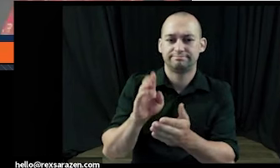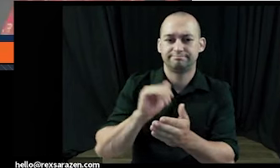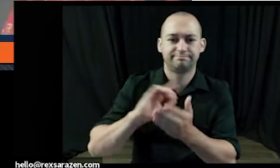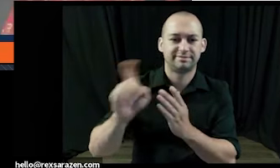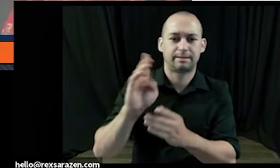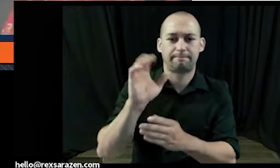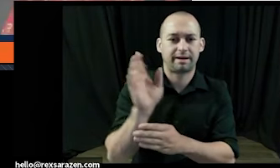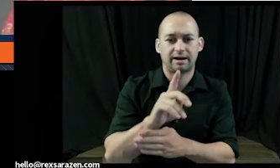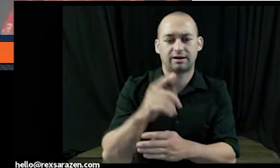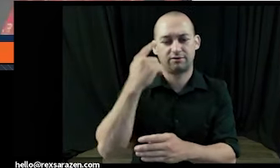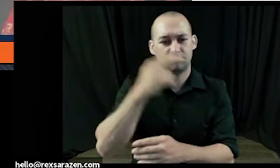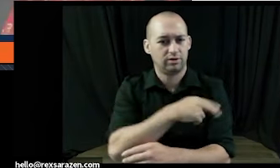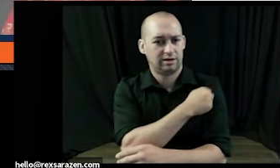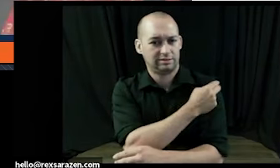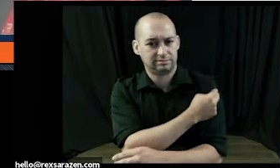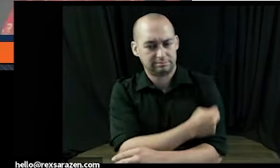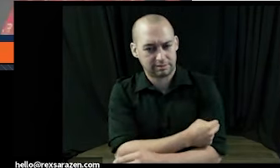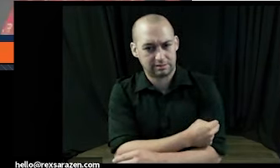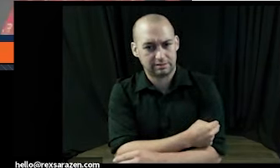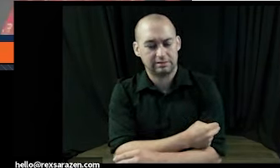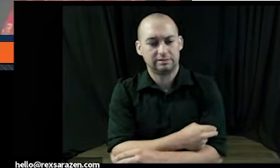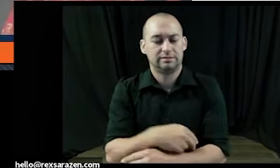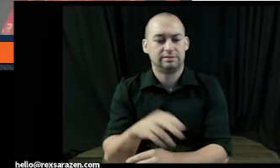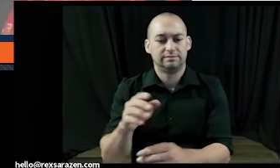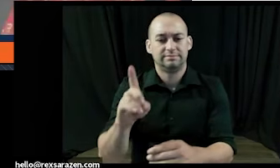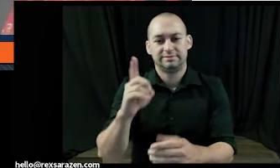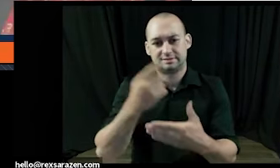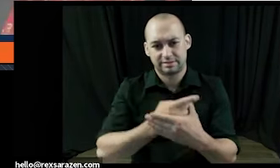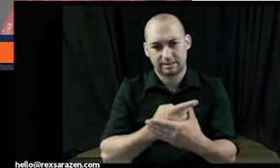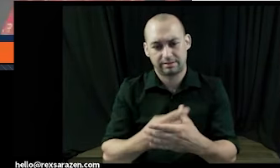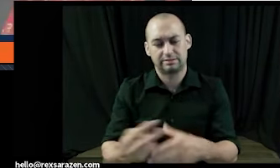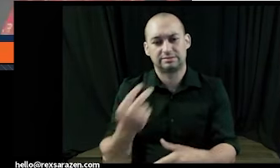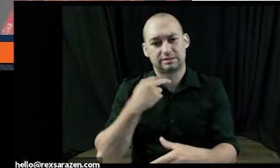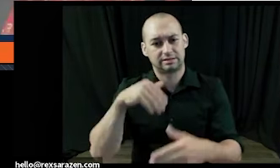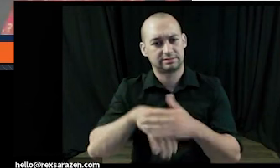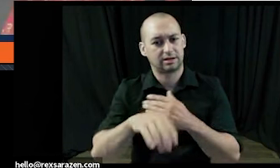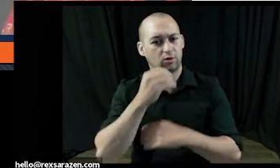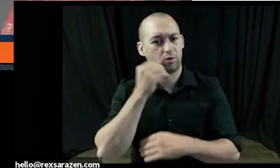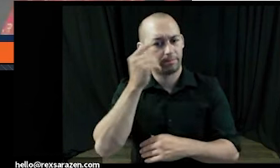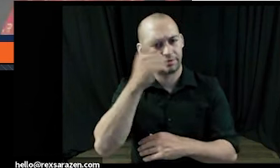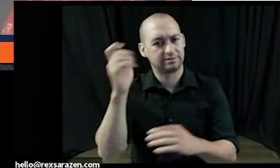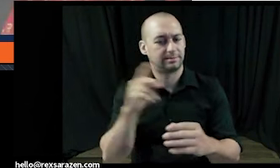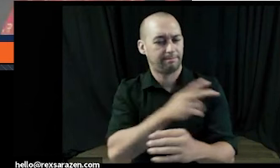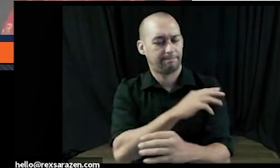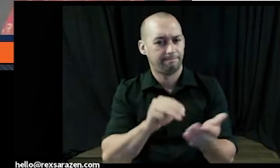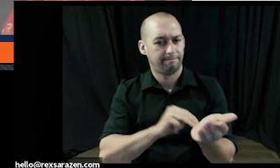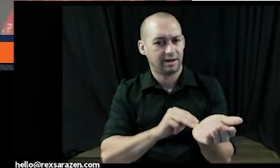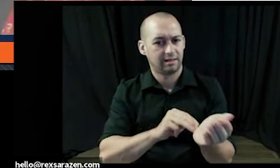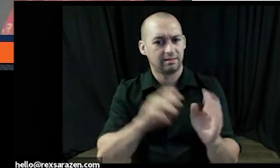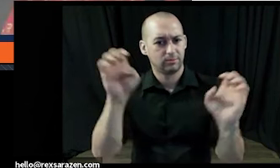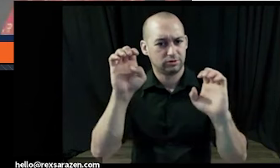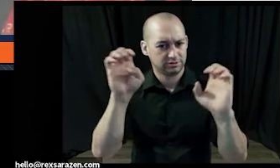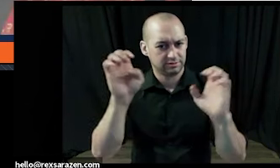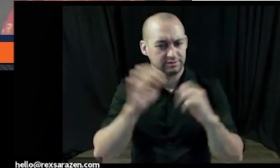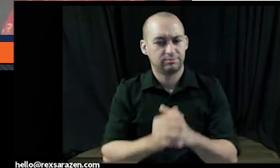are hospitalized, disabled, or confined to their homes due to a medical emergency. Voters